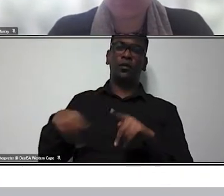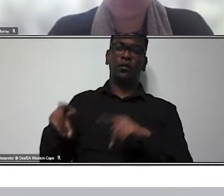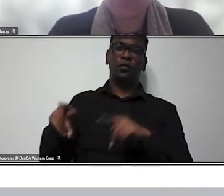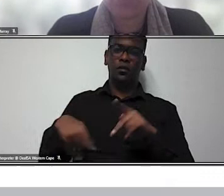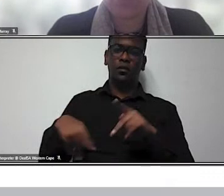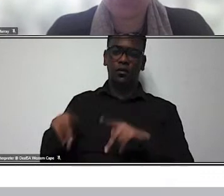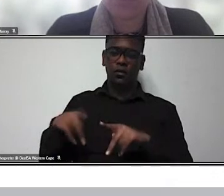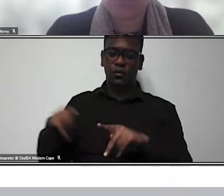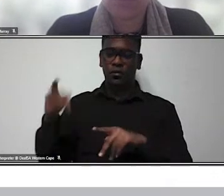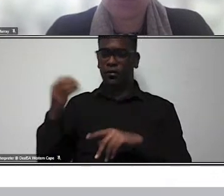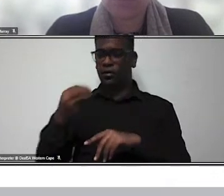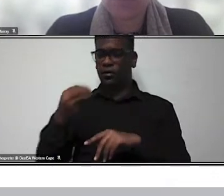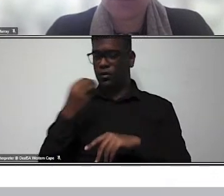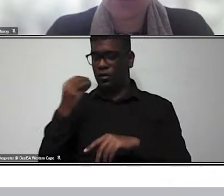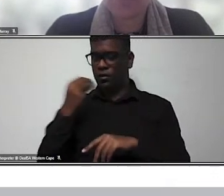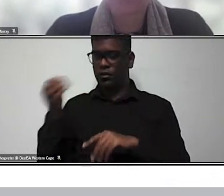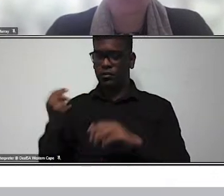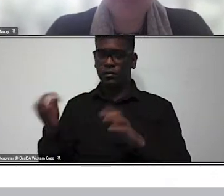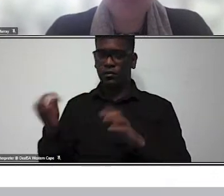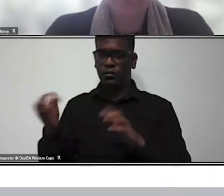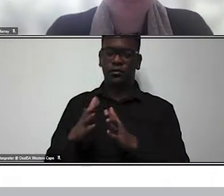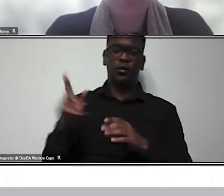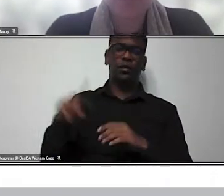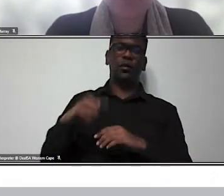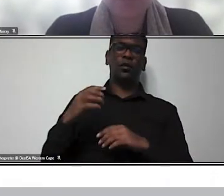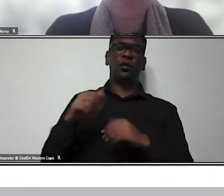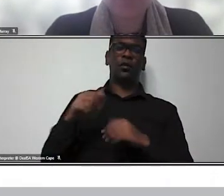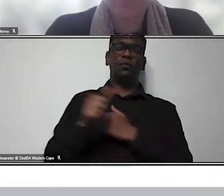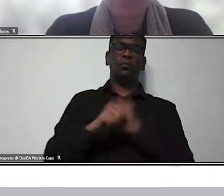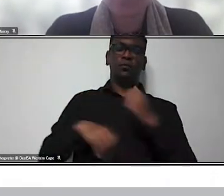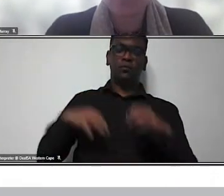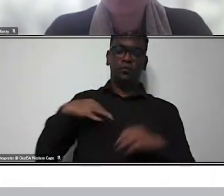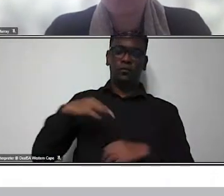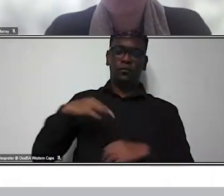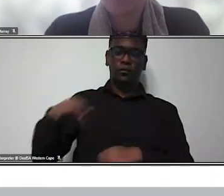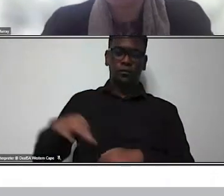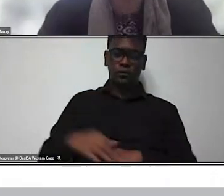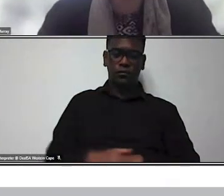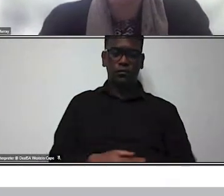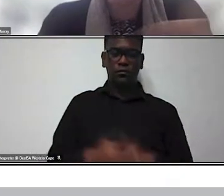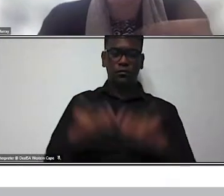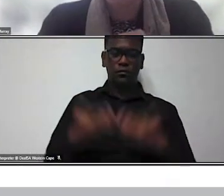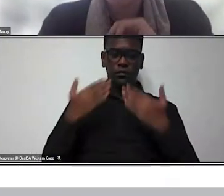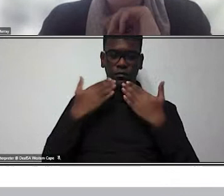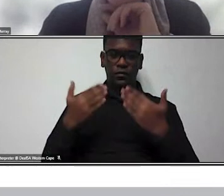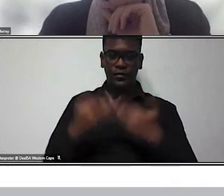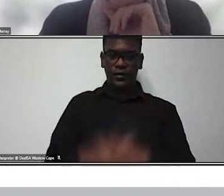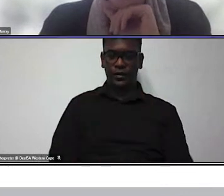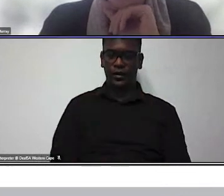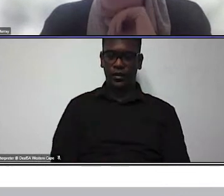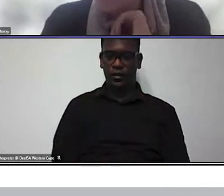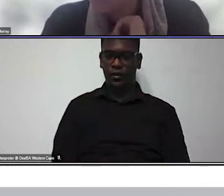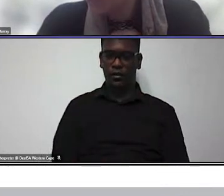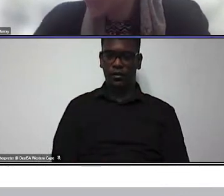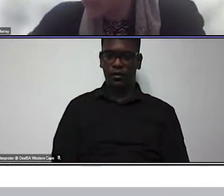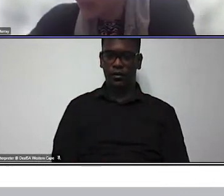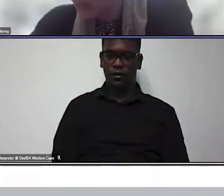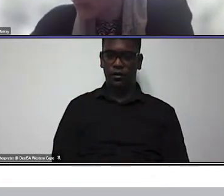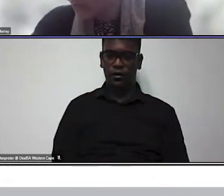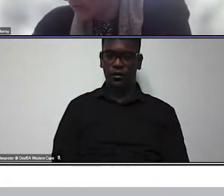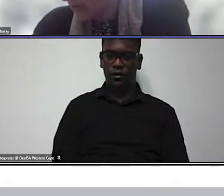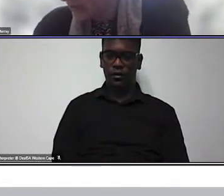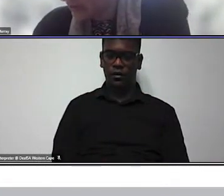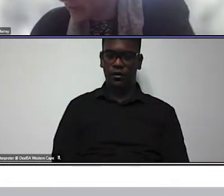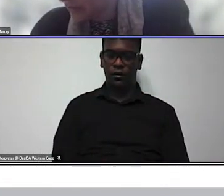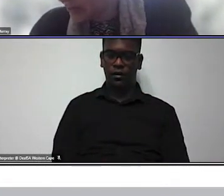of the monthly expense. Thank you so much. Yes, thank you so much, member. Thanks a lot. Thank you. I would also just